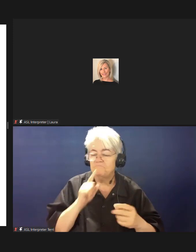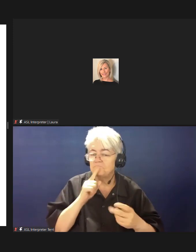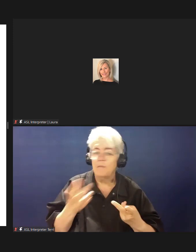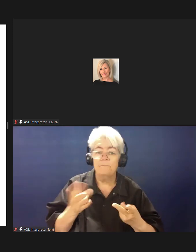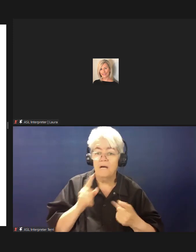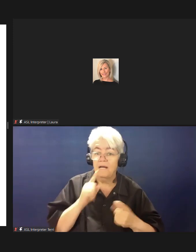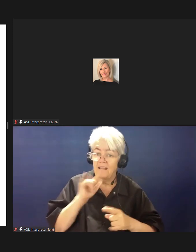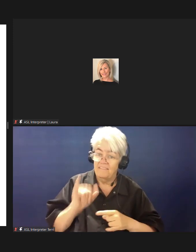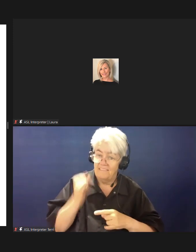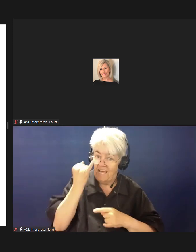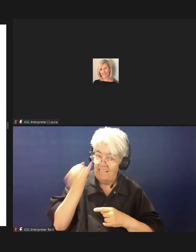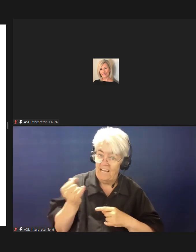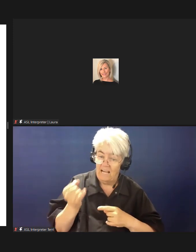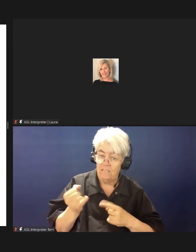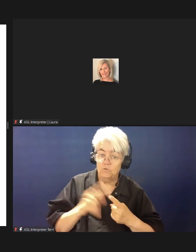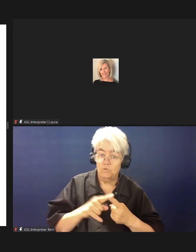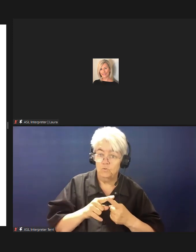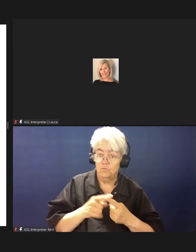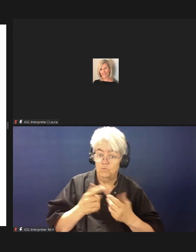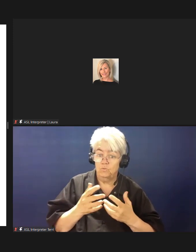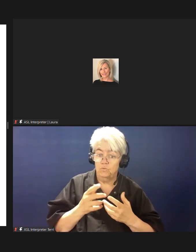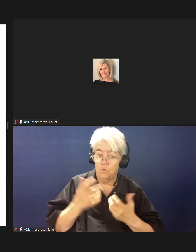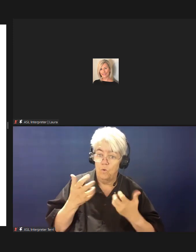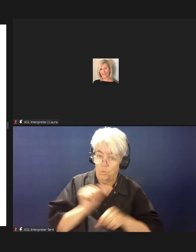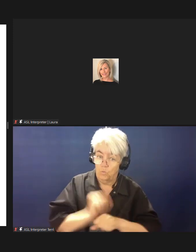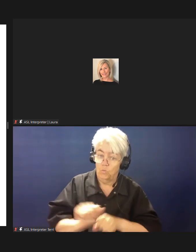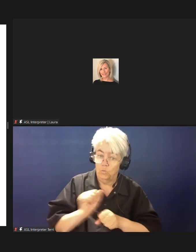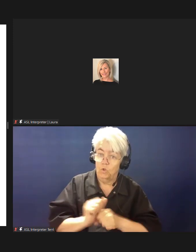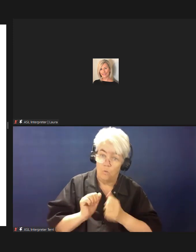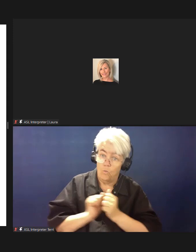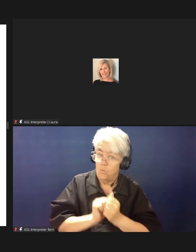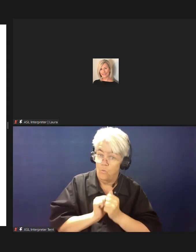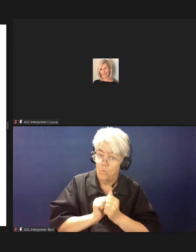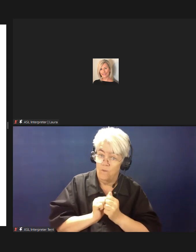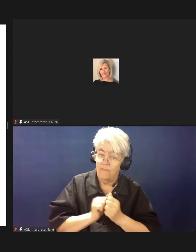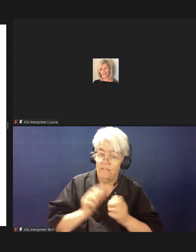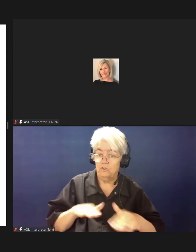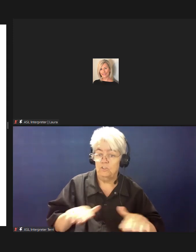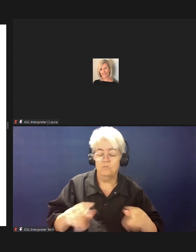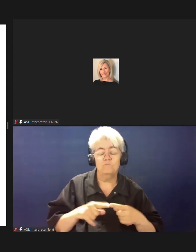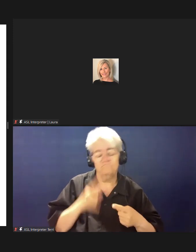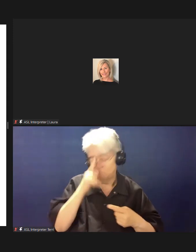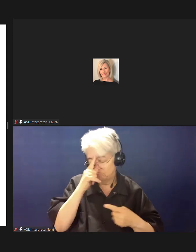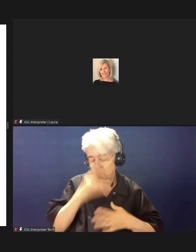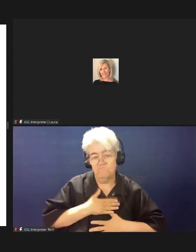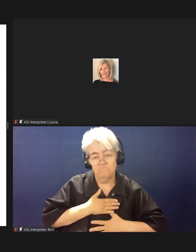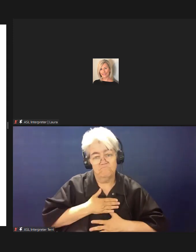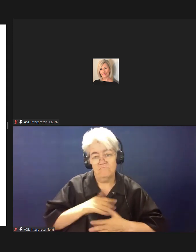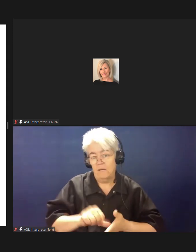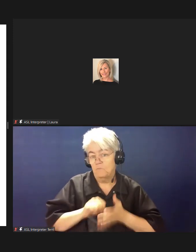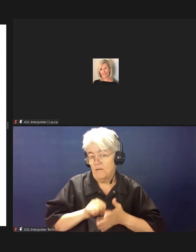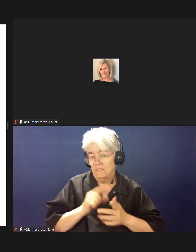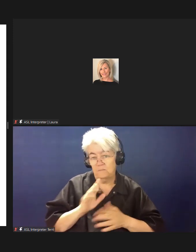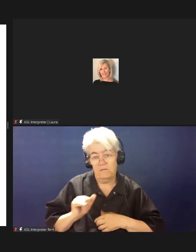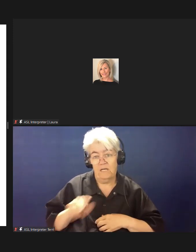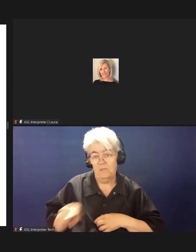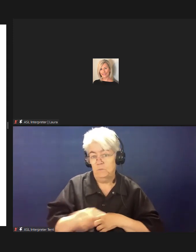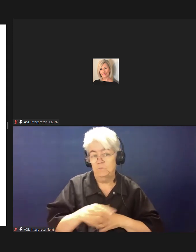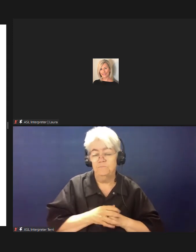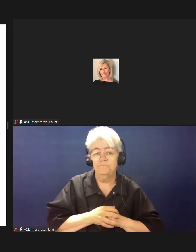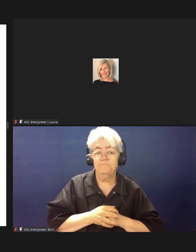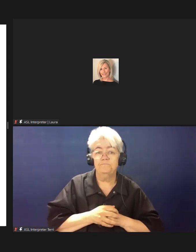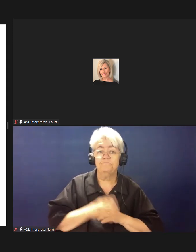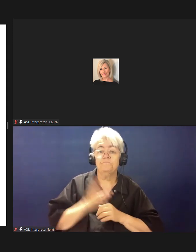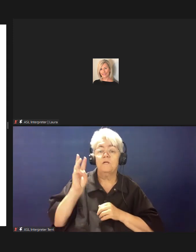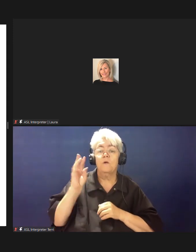to work well with children is something that we've admired when we've worked with many of you. Now, when